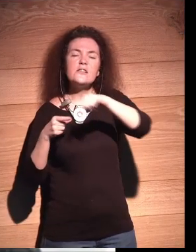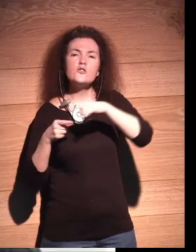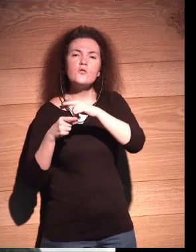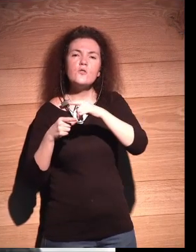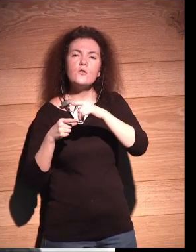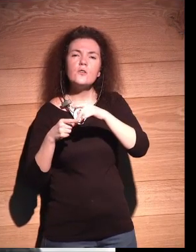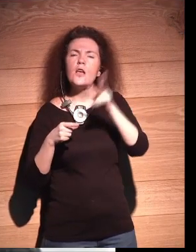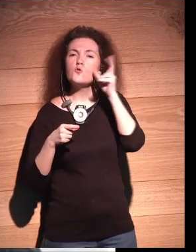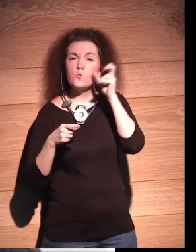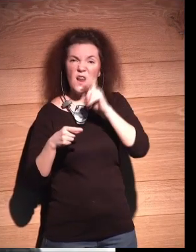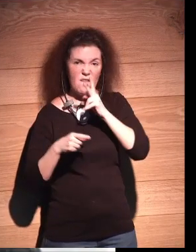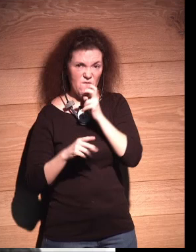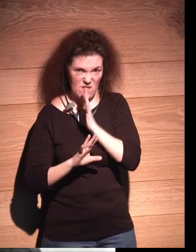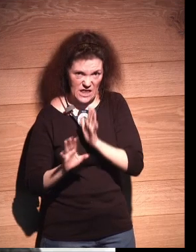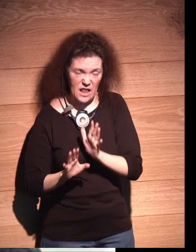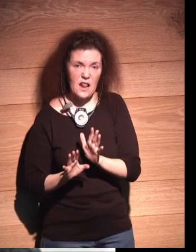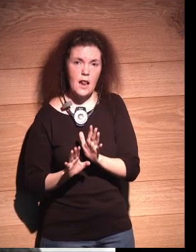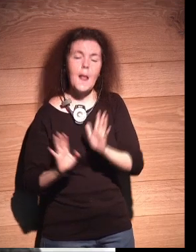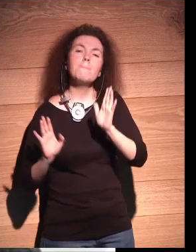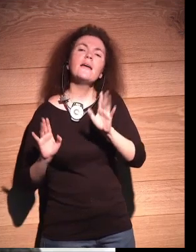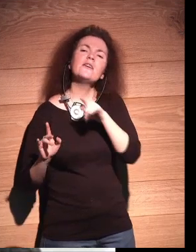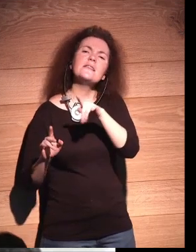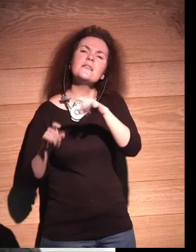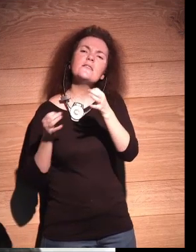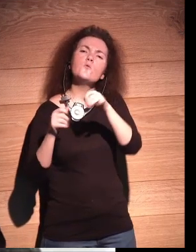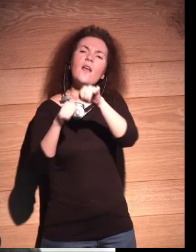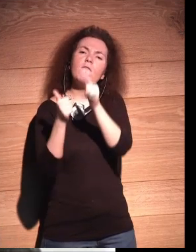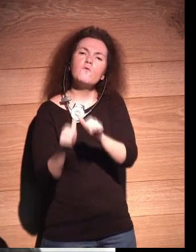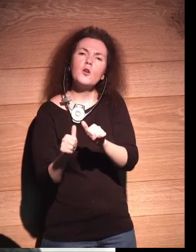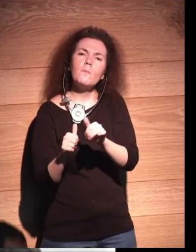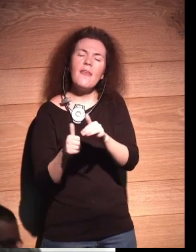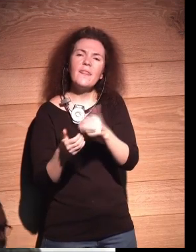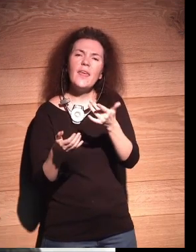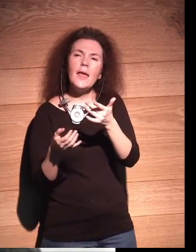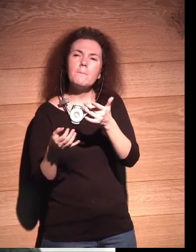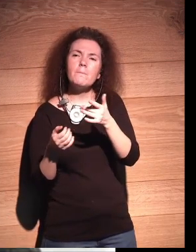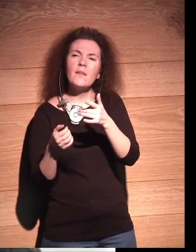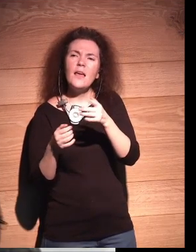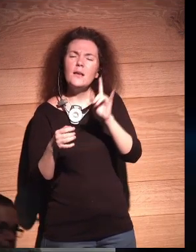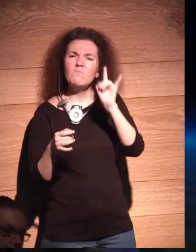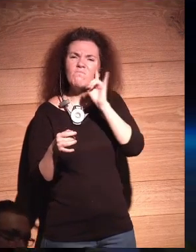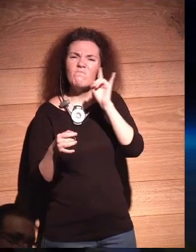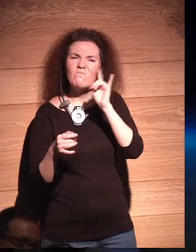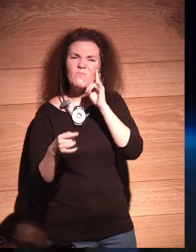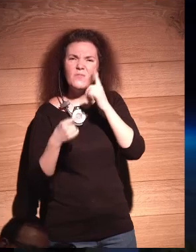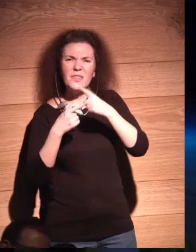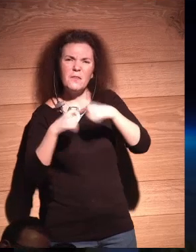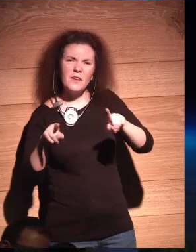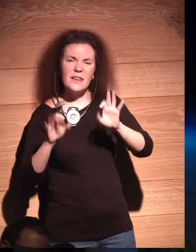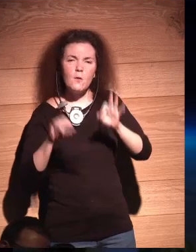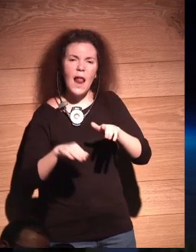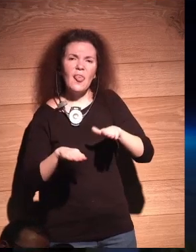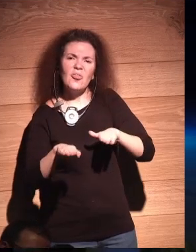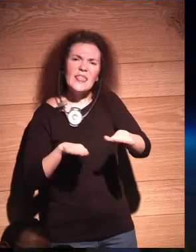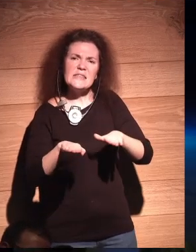terrible, but it was a way of kind of doing some early scratching stuff and really early DJ stuff. This is another instrument